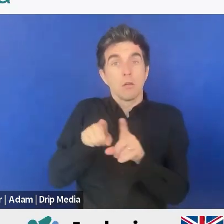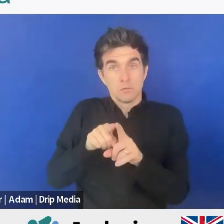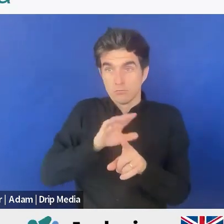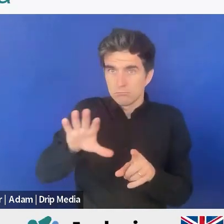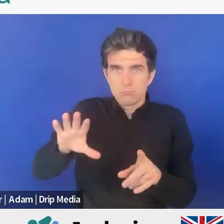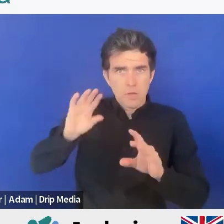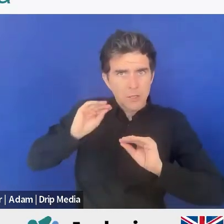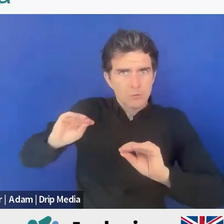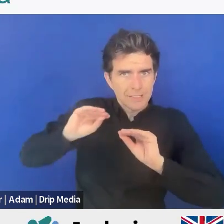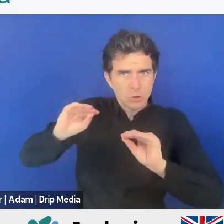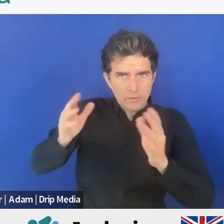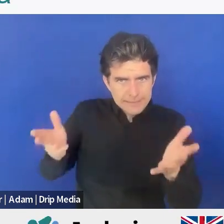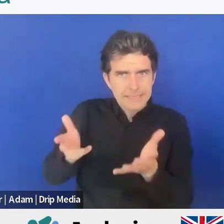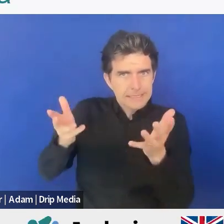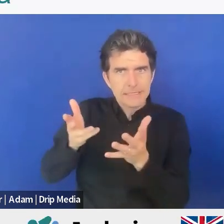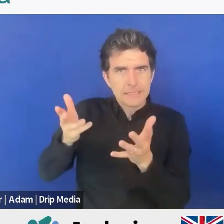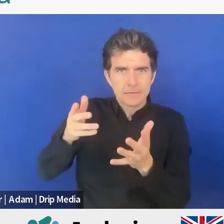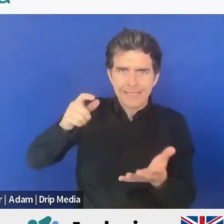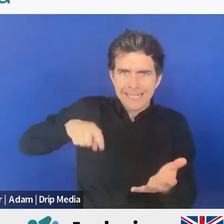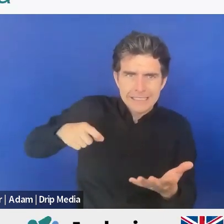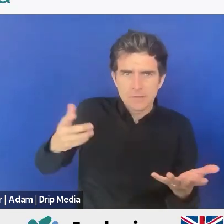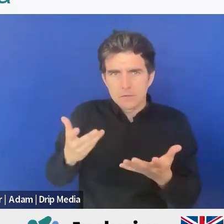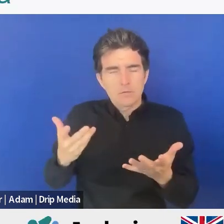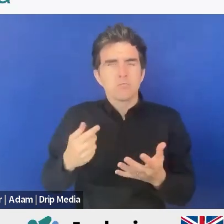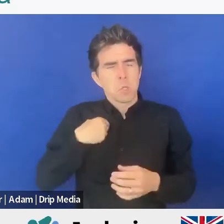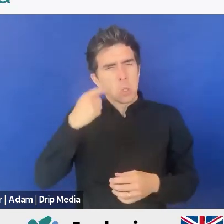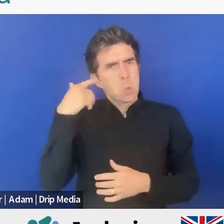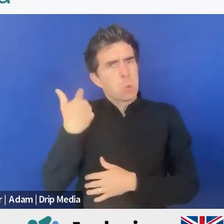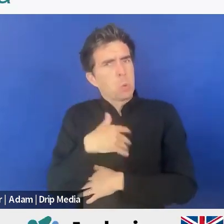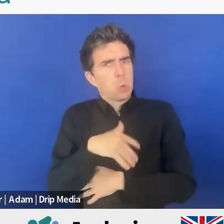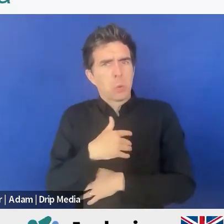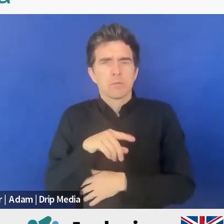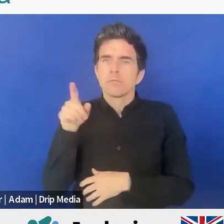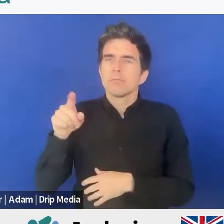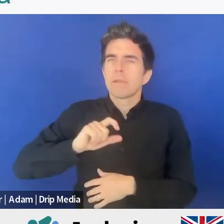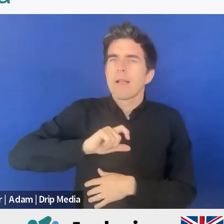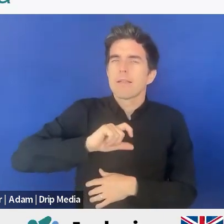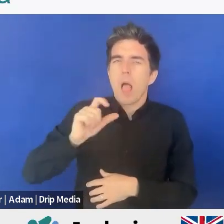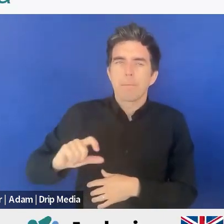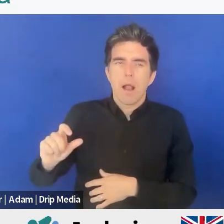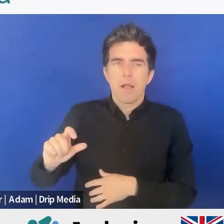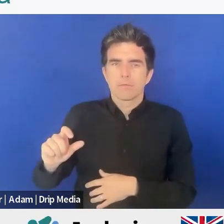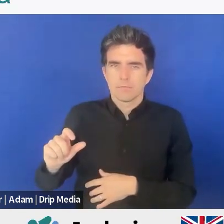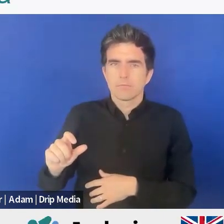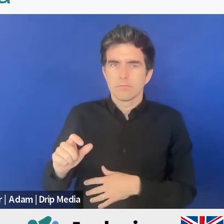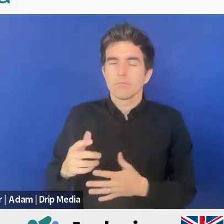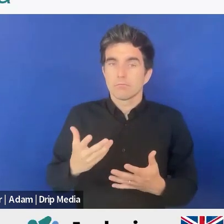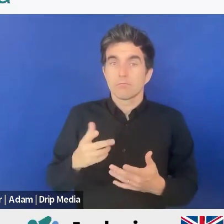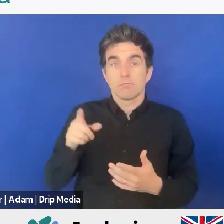particularly striking in Nepal to me was that the government had a pre-existing system of